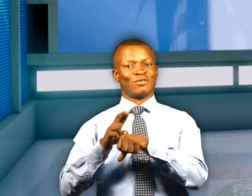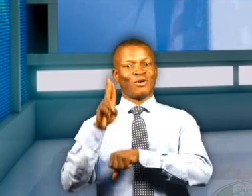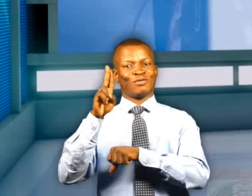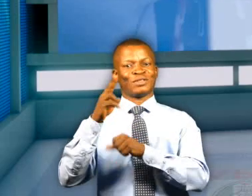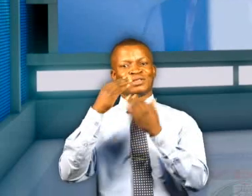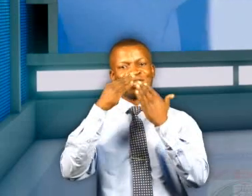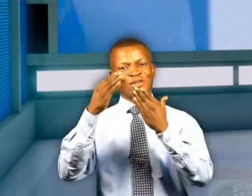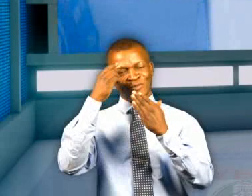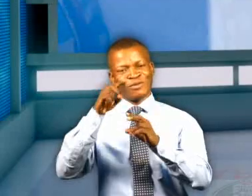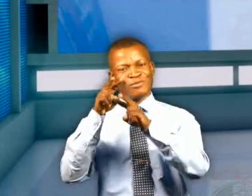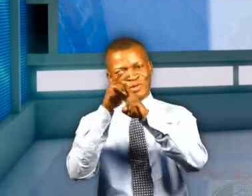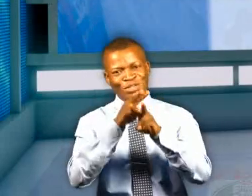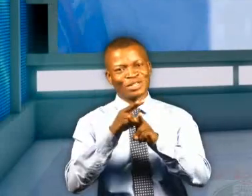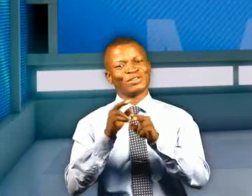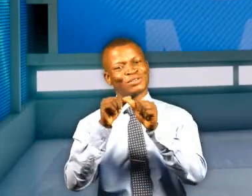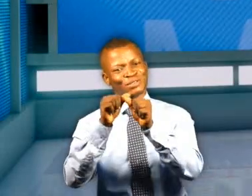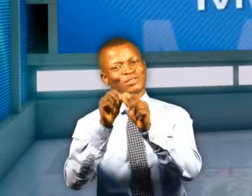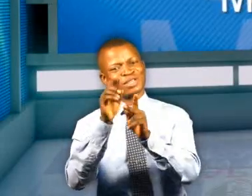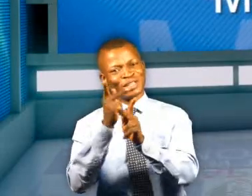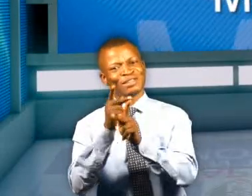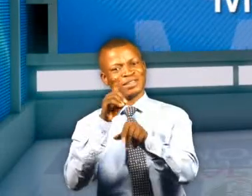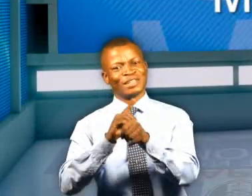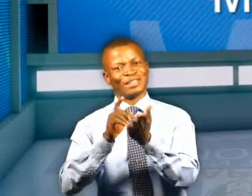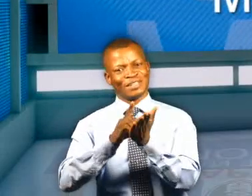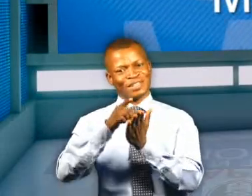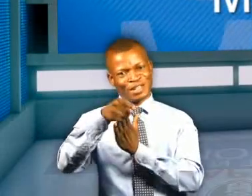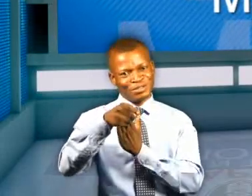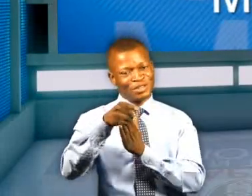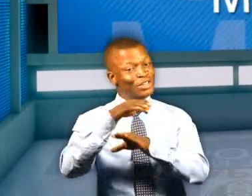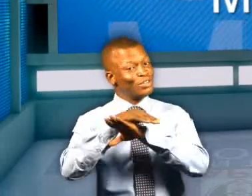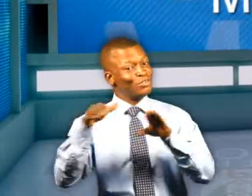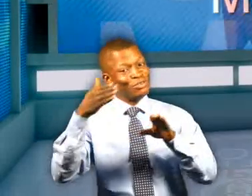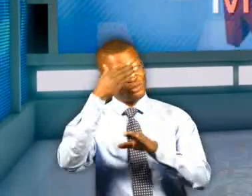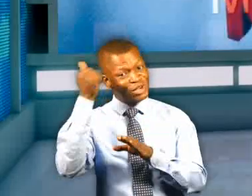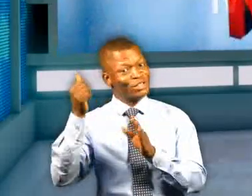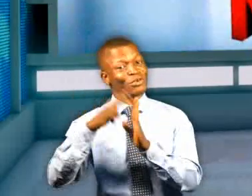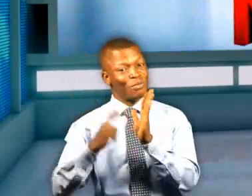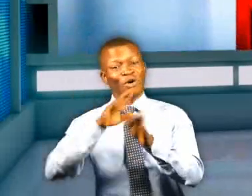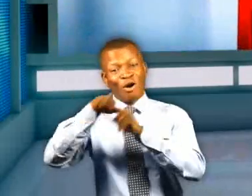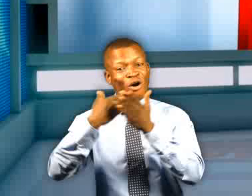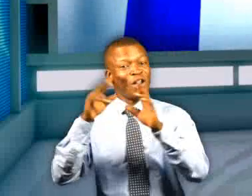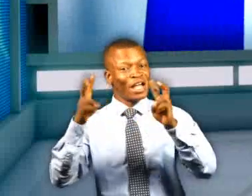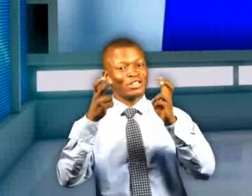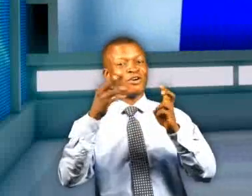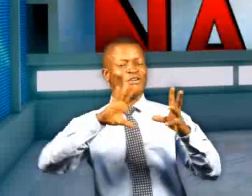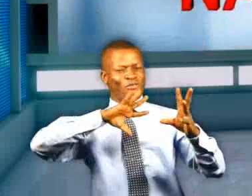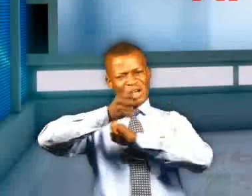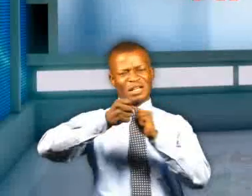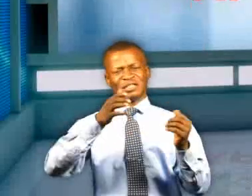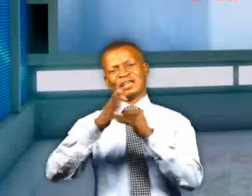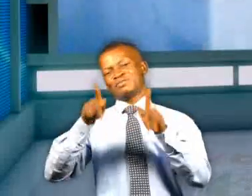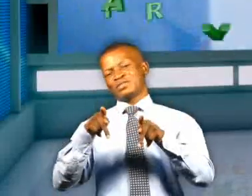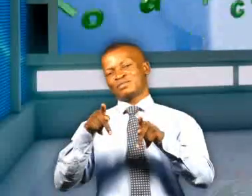Our time is up, but I must thank you for watching and urge you to keep a date with us next week. Don't forget to report all